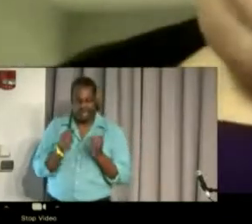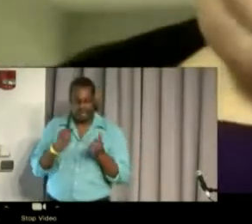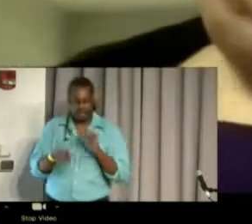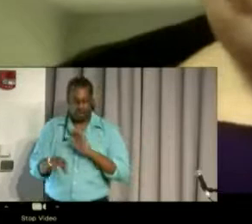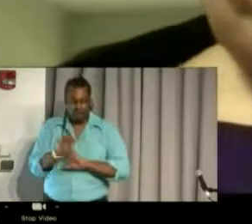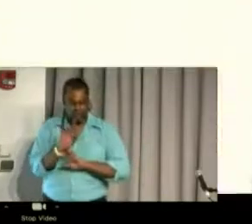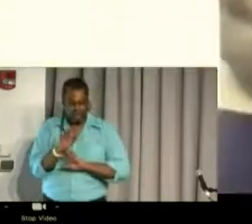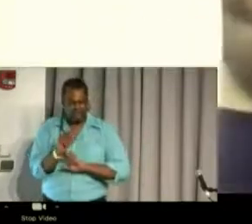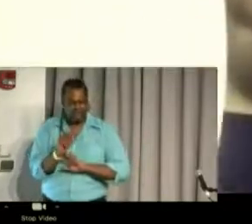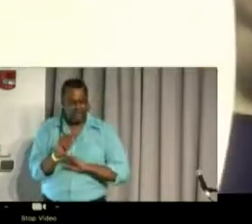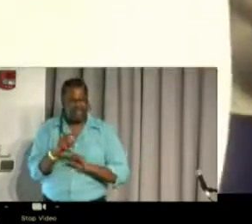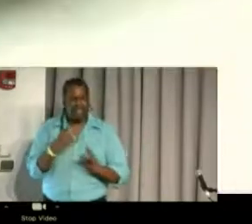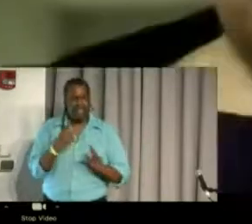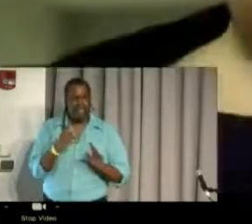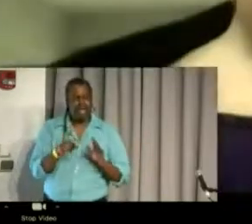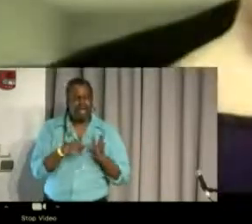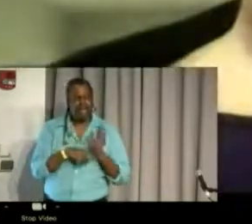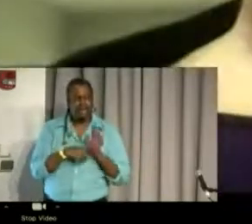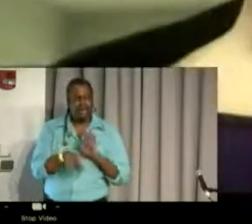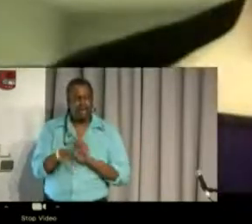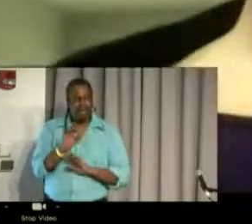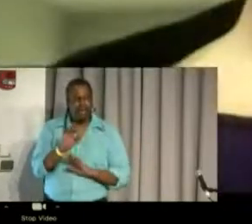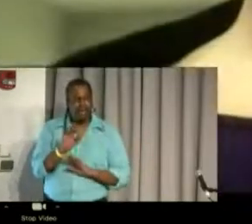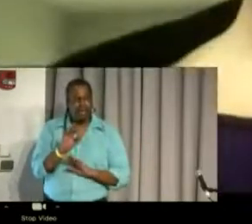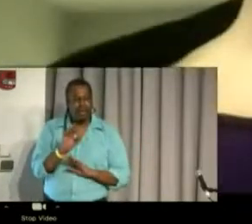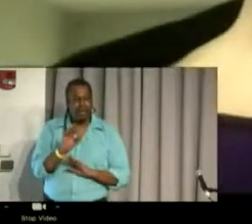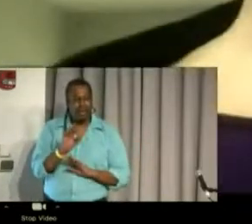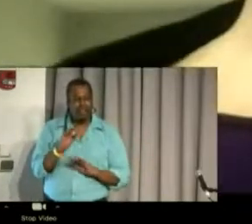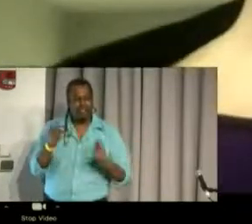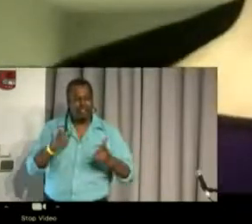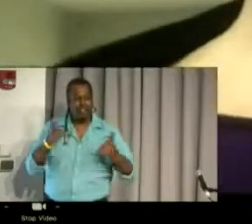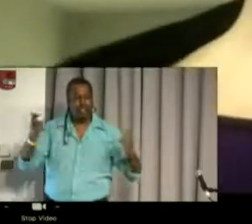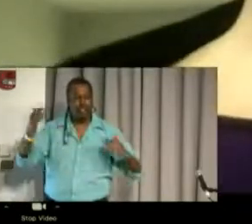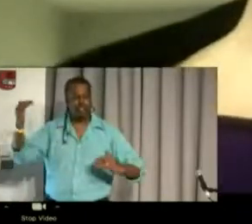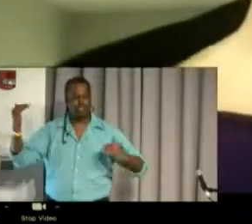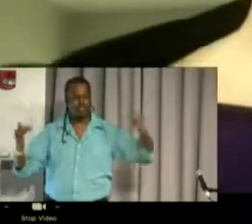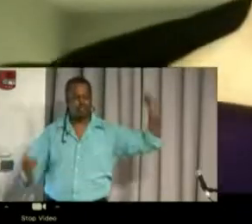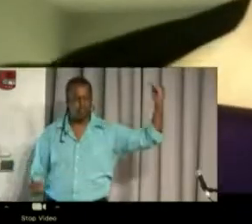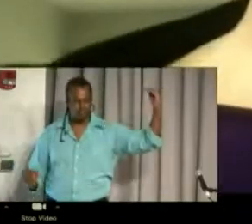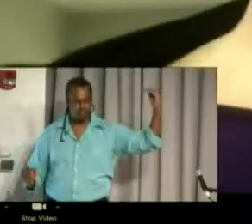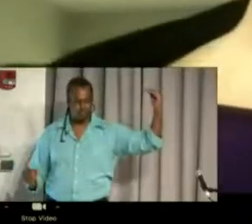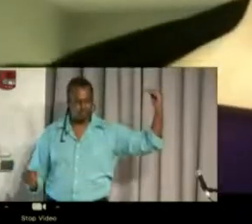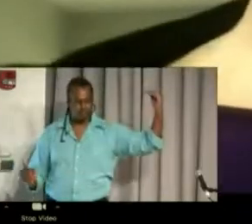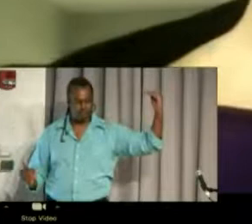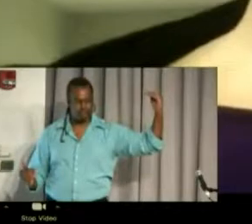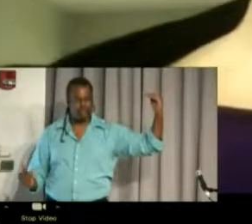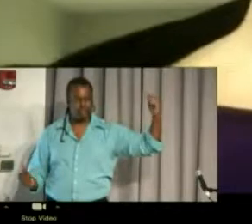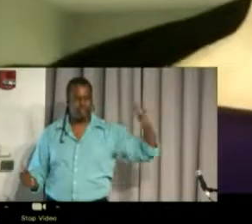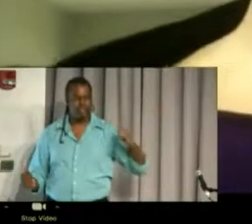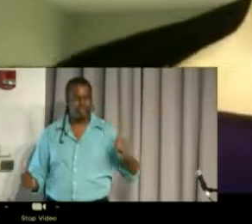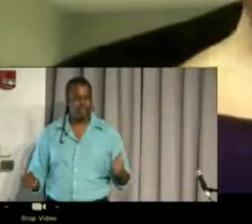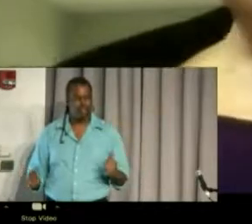it, found that that there's this huge disproportion between the pollution